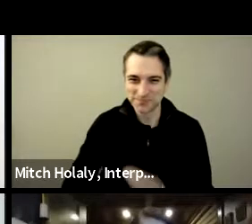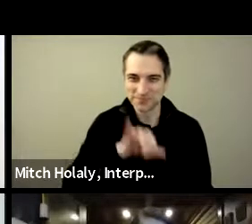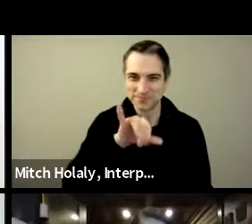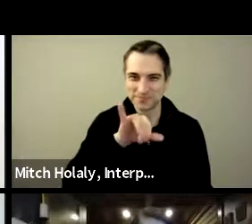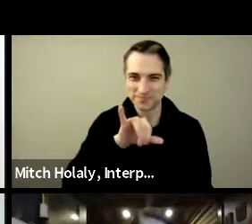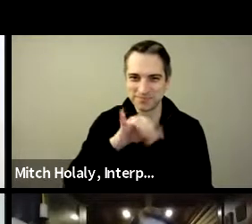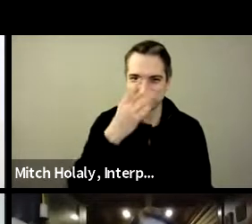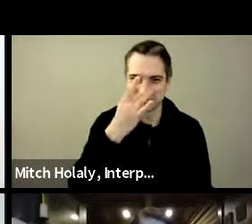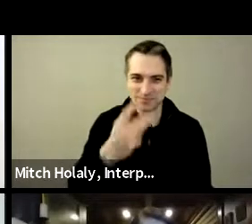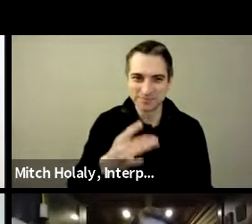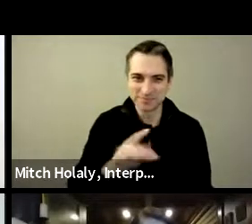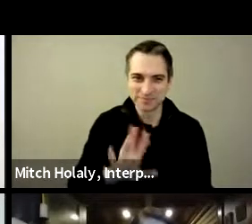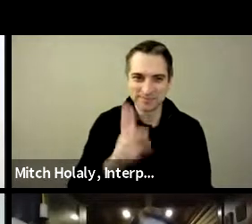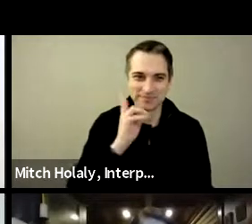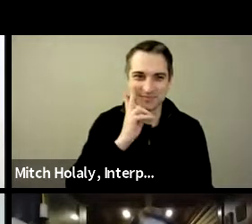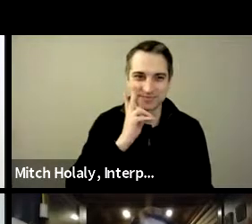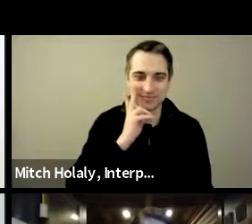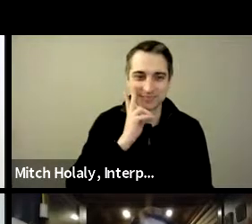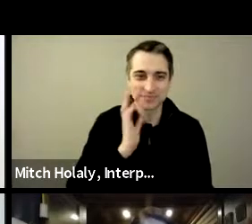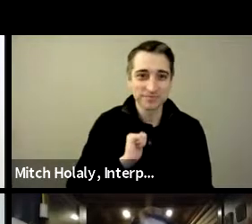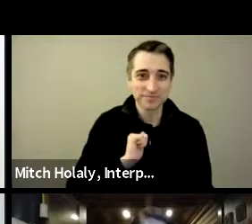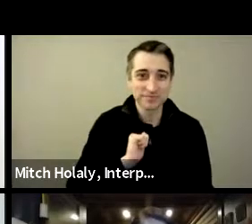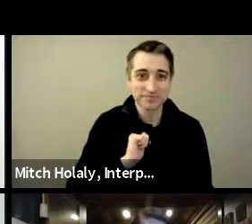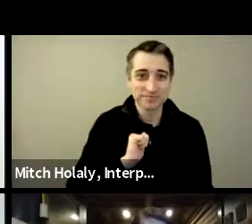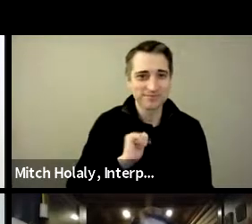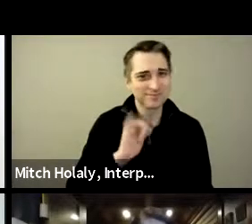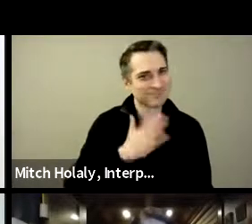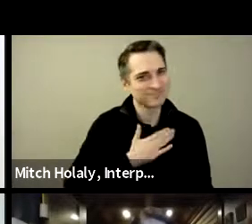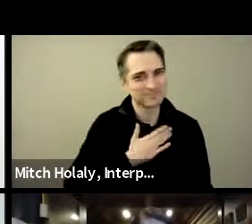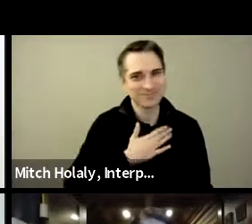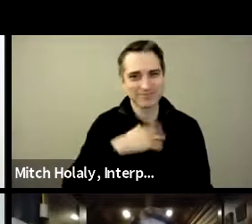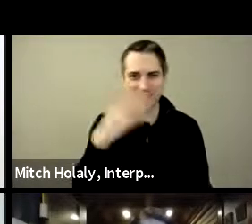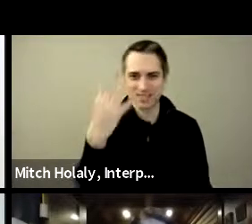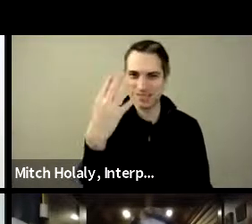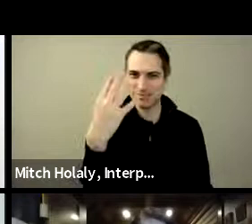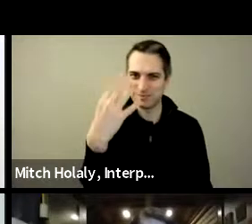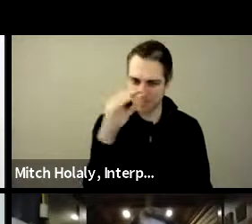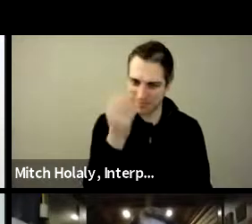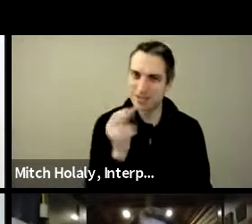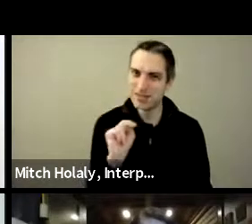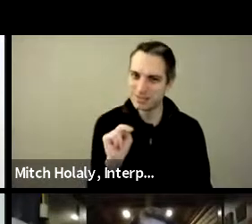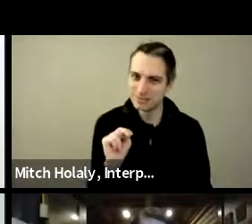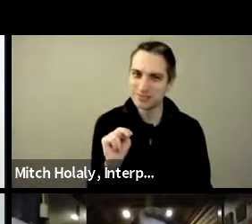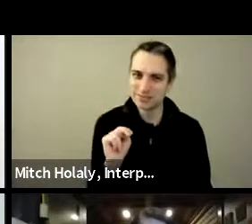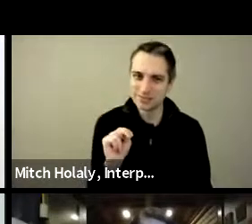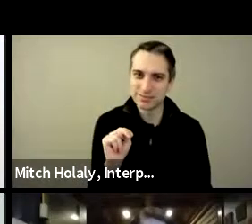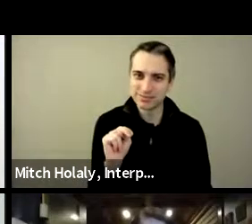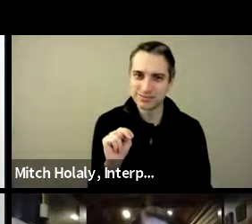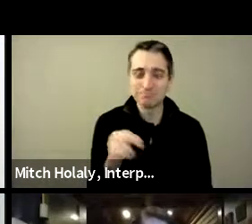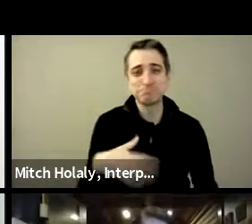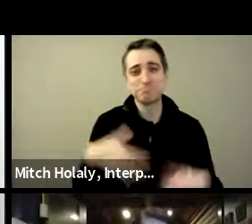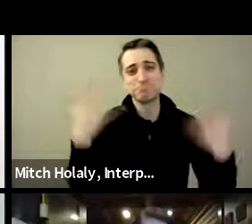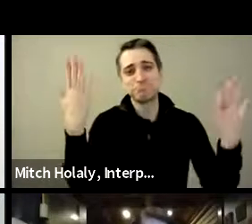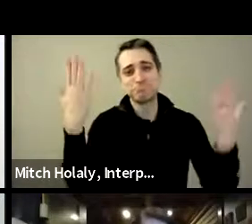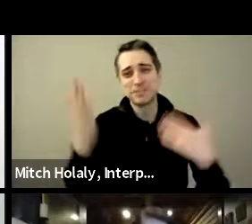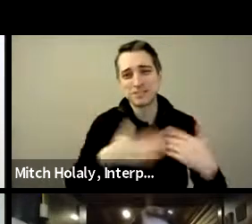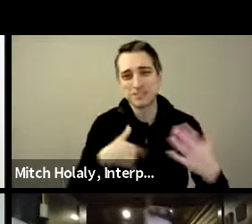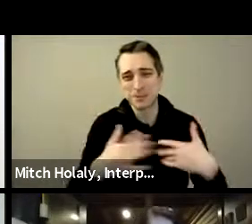Interesting. Let's see. Yeah, my camera's on. I guess it doesn't matter,